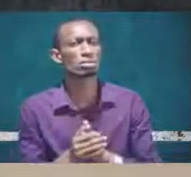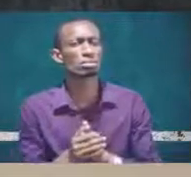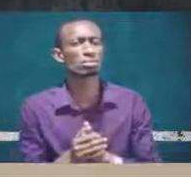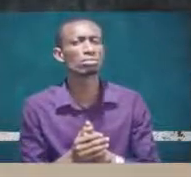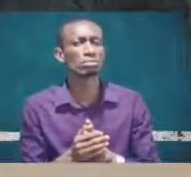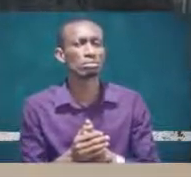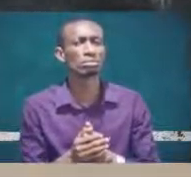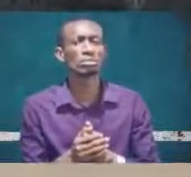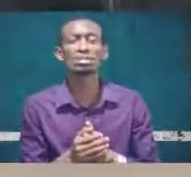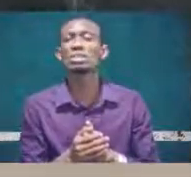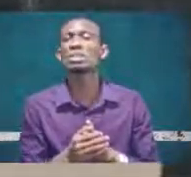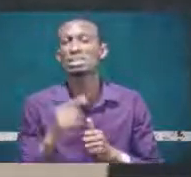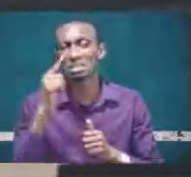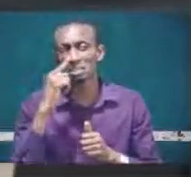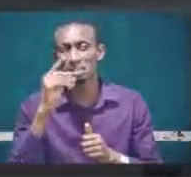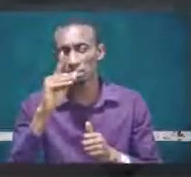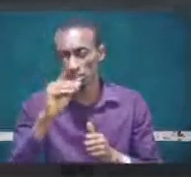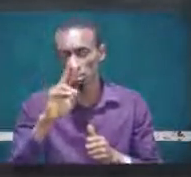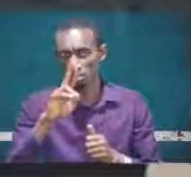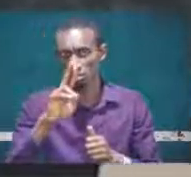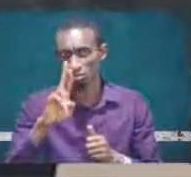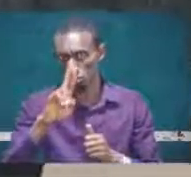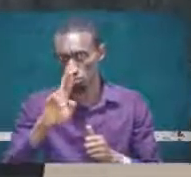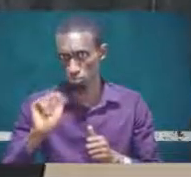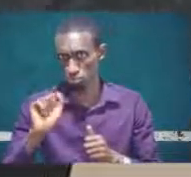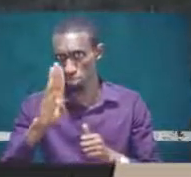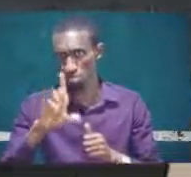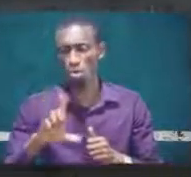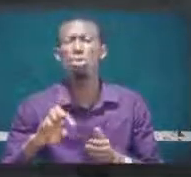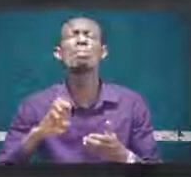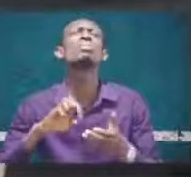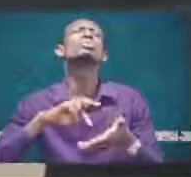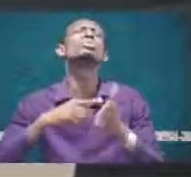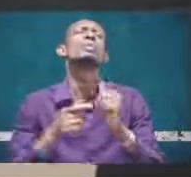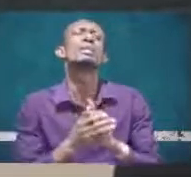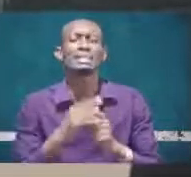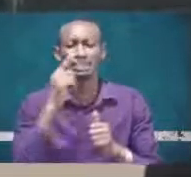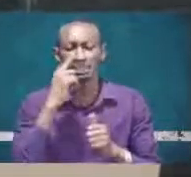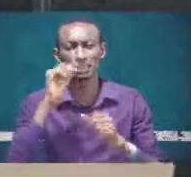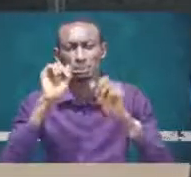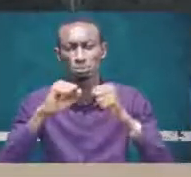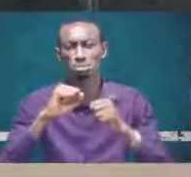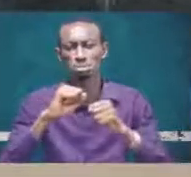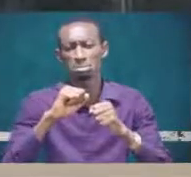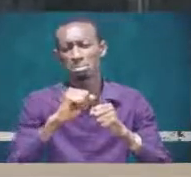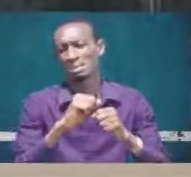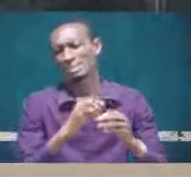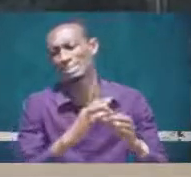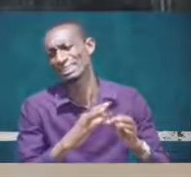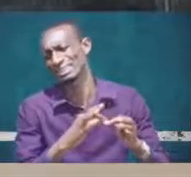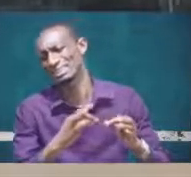Something that is durable, it is something that can long last. Something that can long